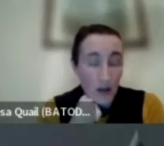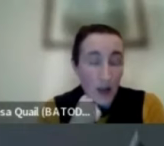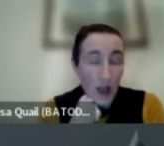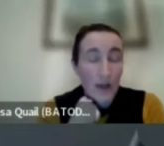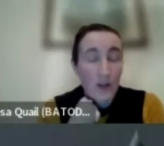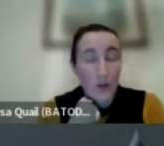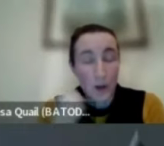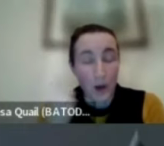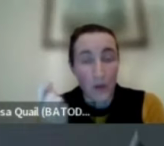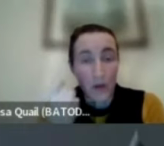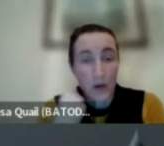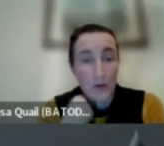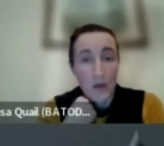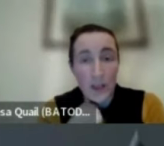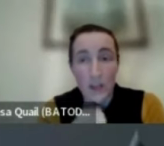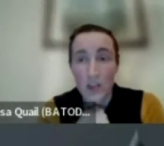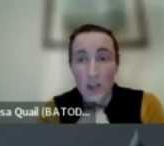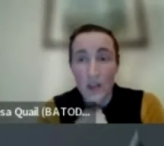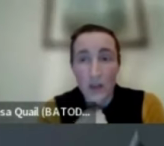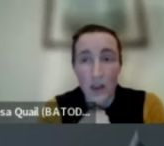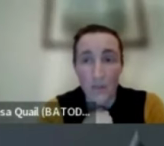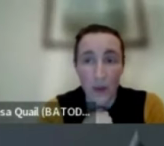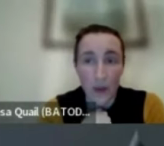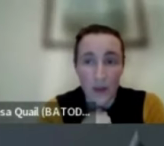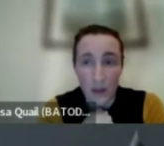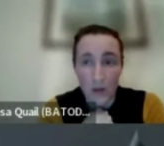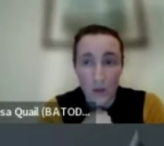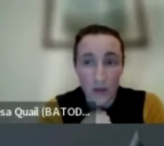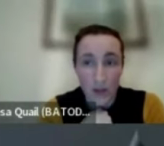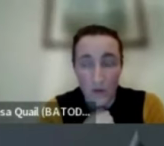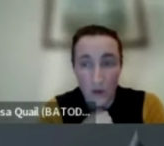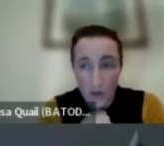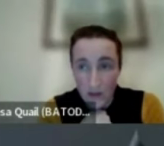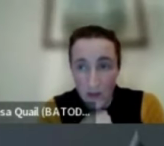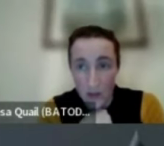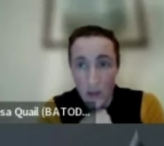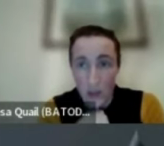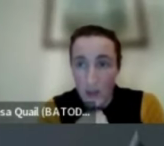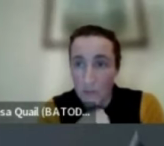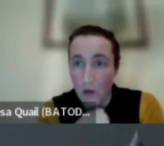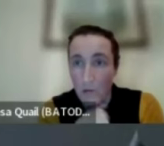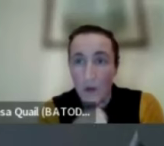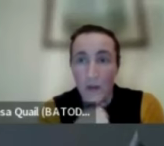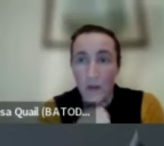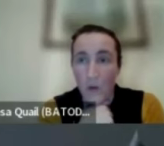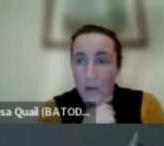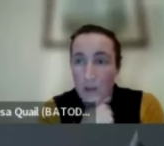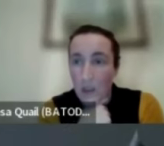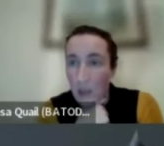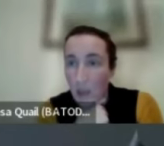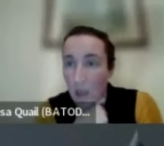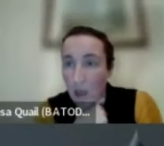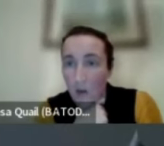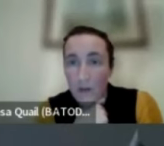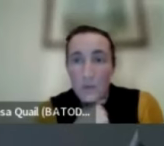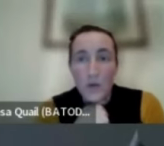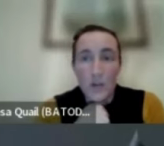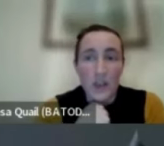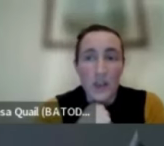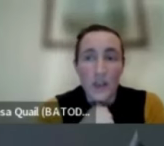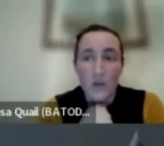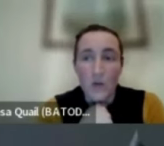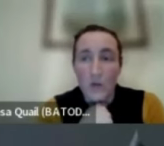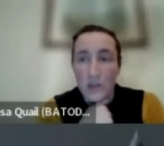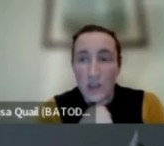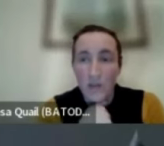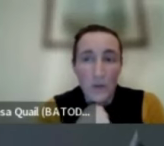reflect, add upon their reflection in the chat, that it's what a straightforward research. It is probable that the quantity of exposure